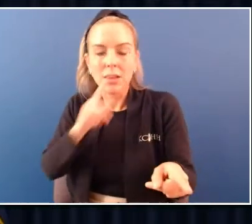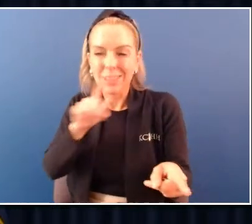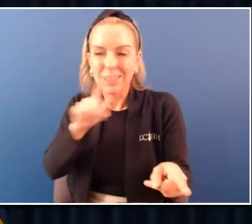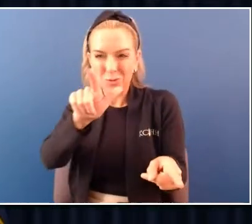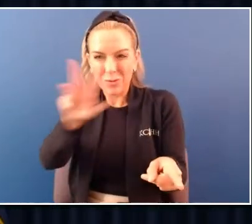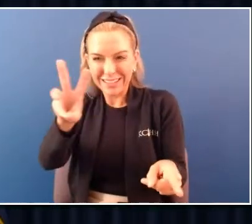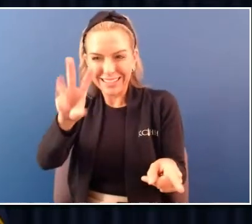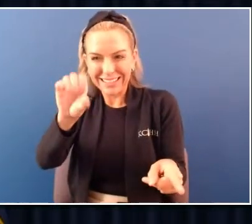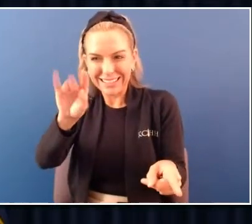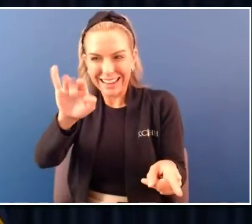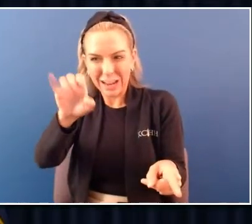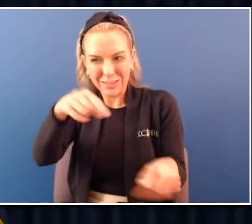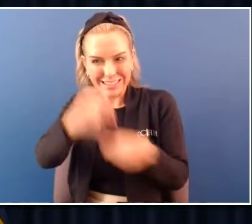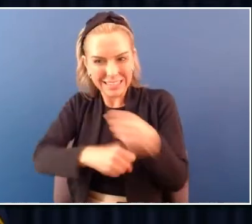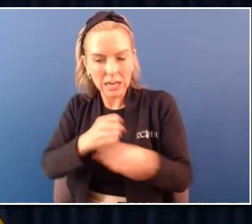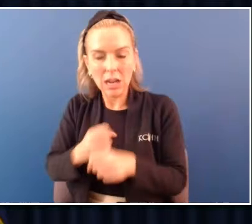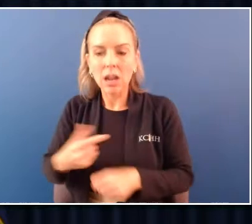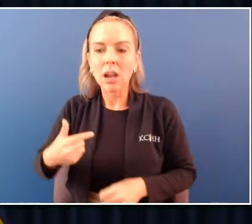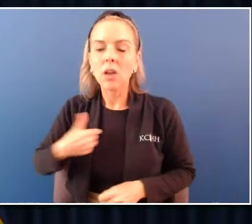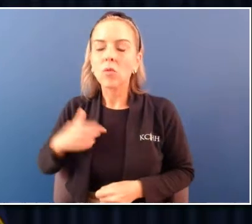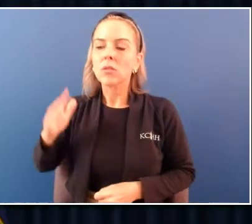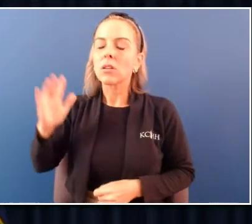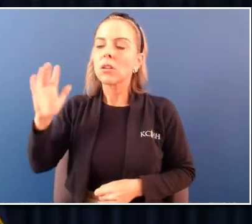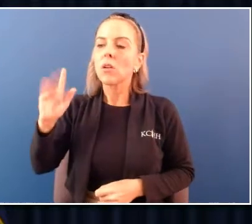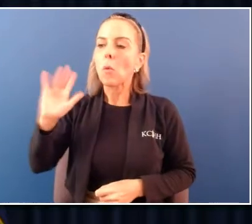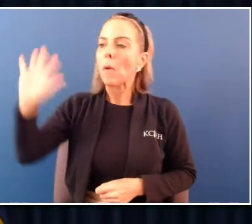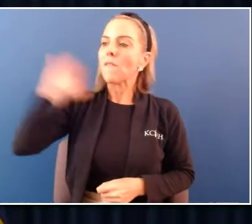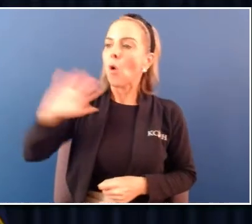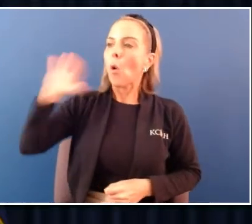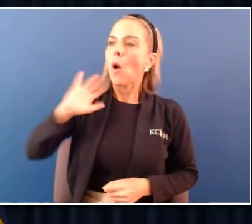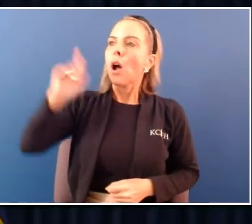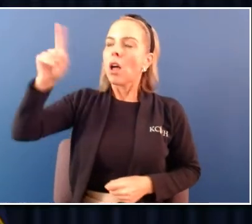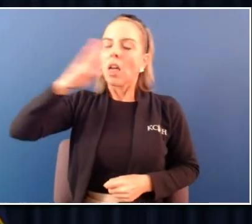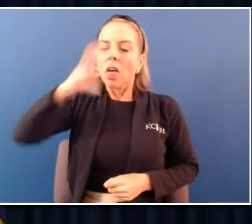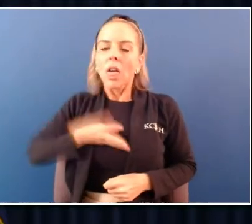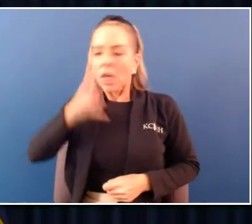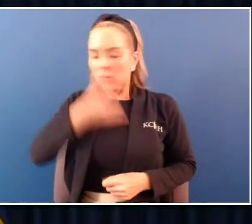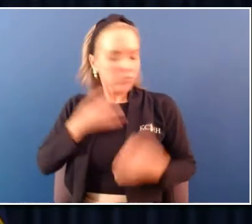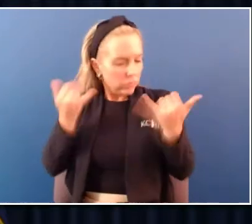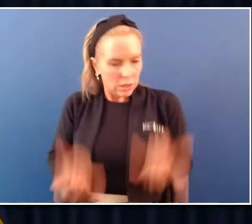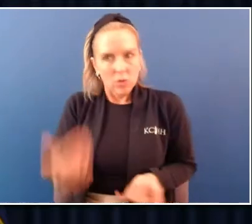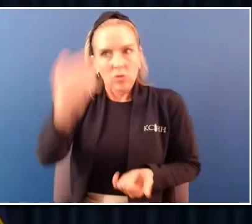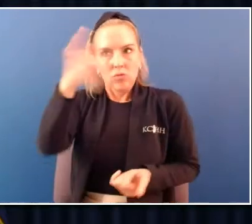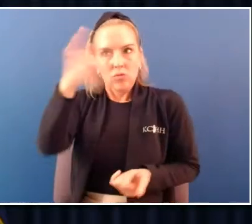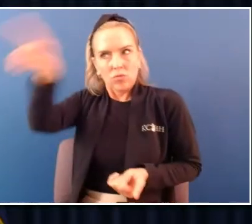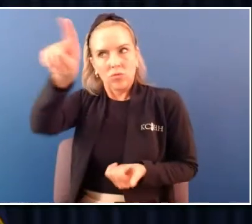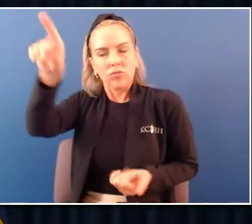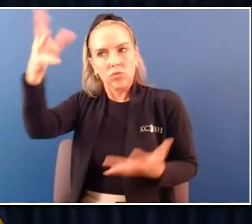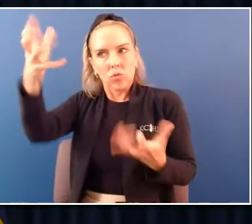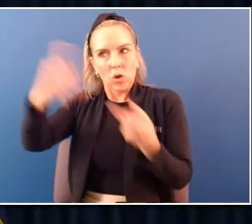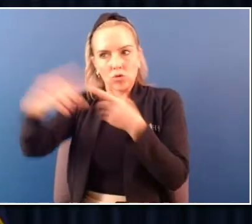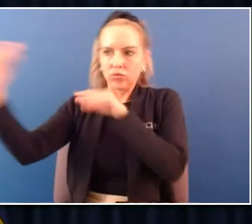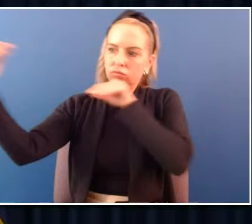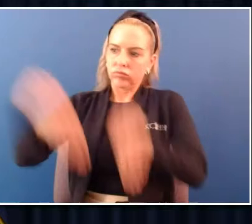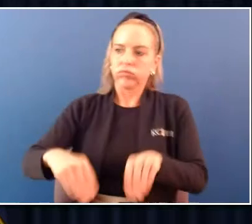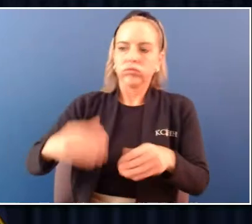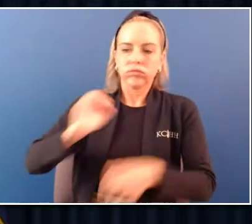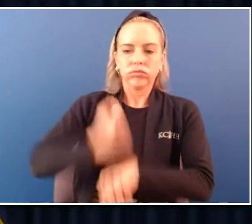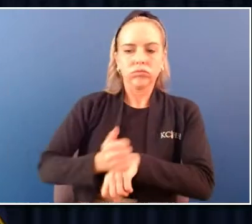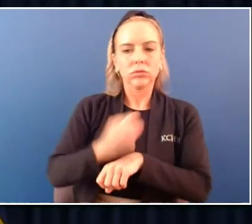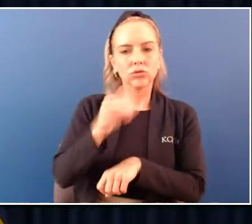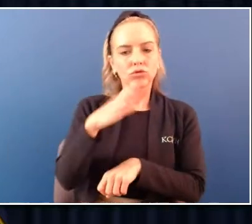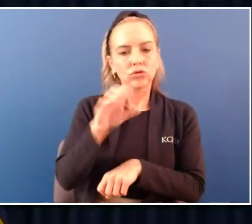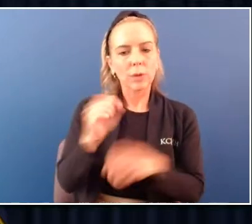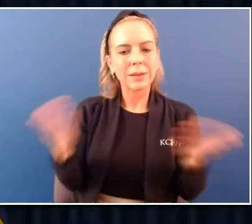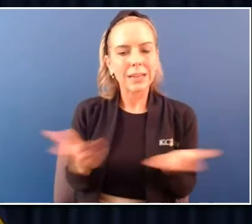We are no longer a flyover state. We are the destination. We've been the first call from some of the most sophisticated companies in